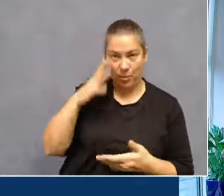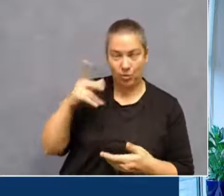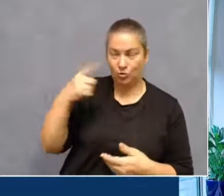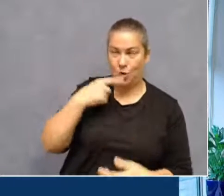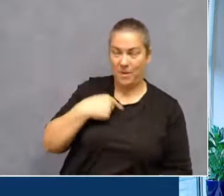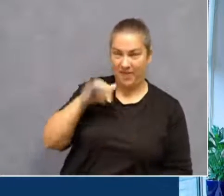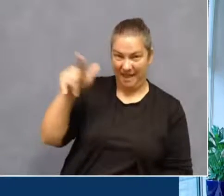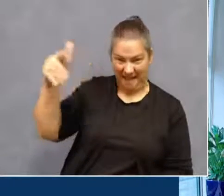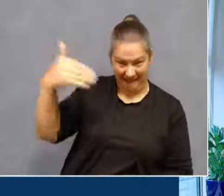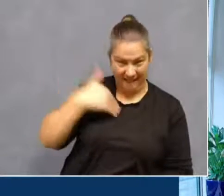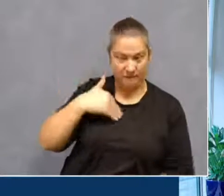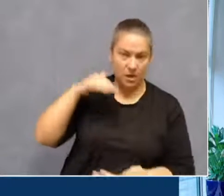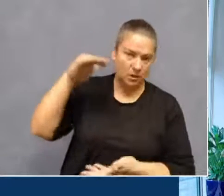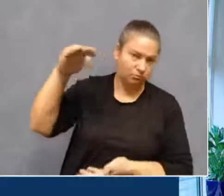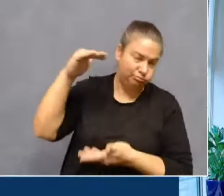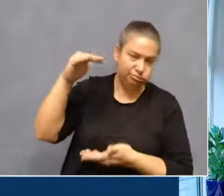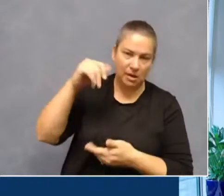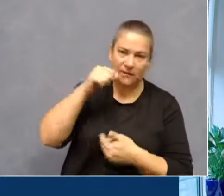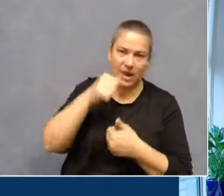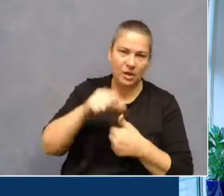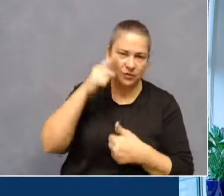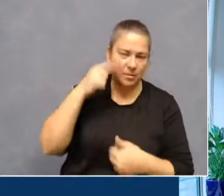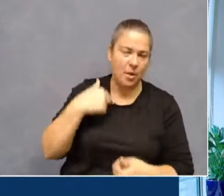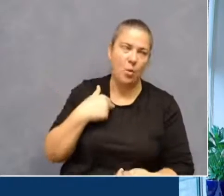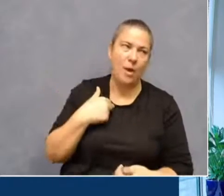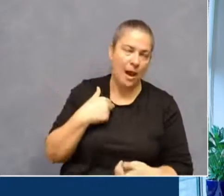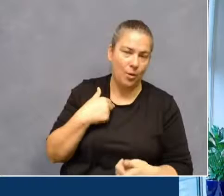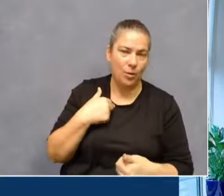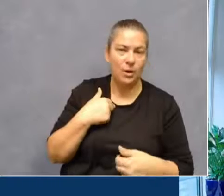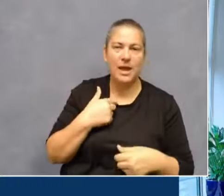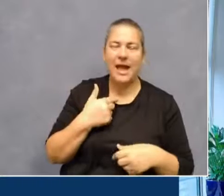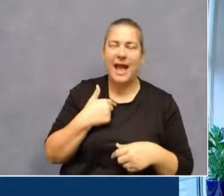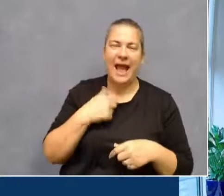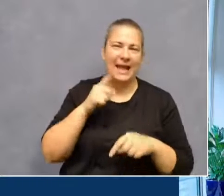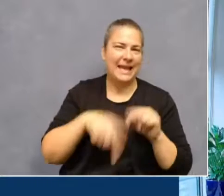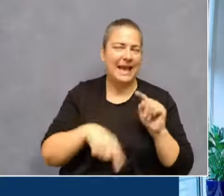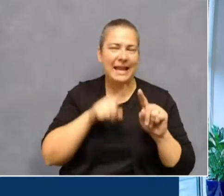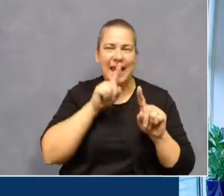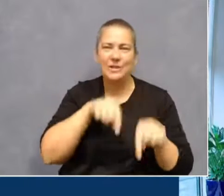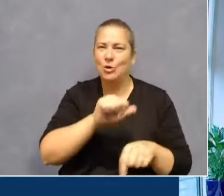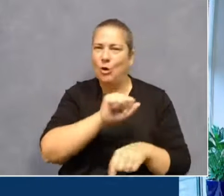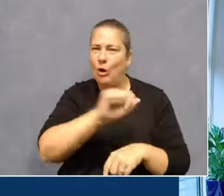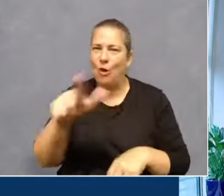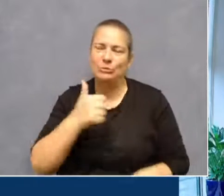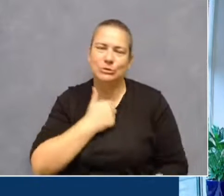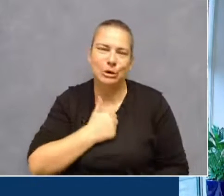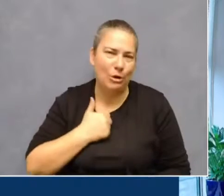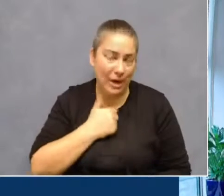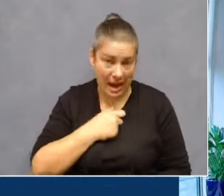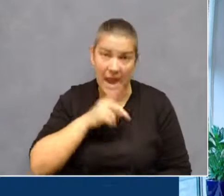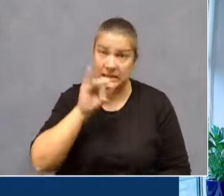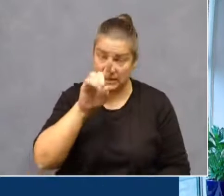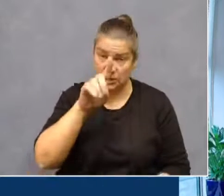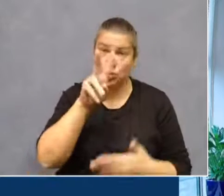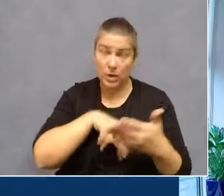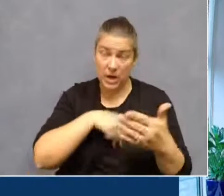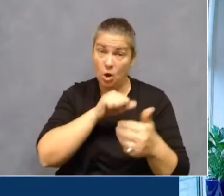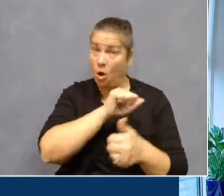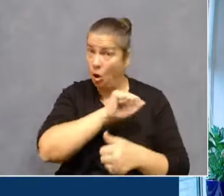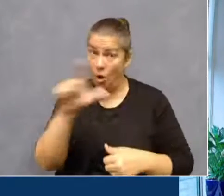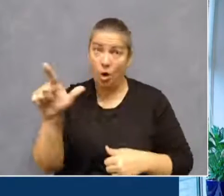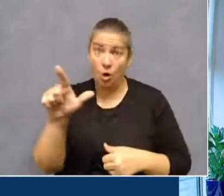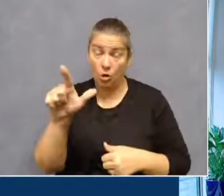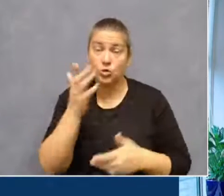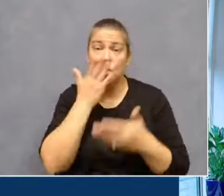or Wednesday. I can't write back to everybody, I'm sorry, but I have read them all. And I want to thank you all for sharing your